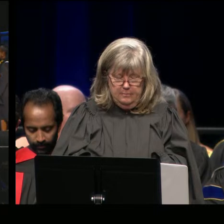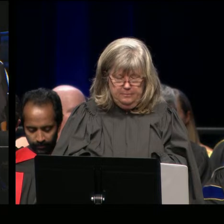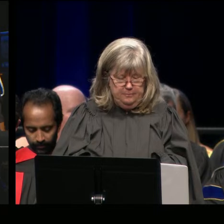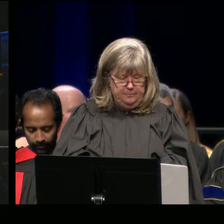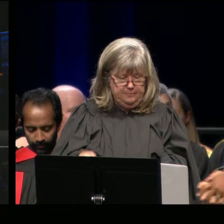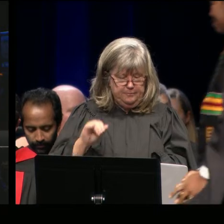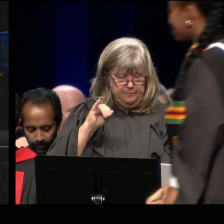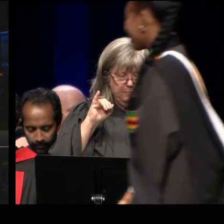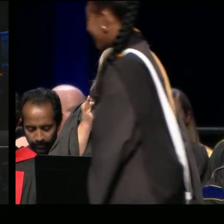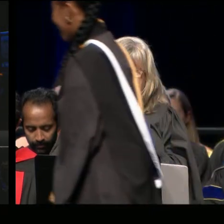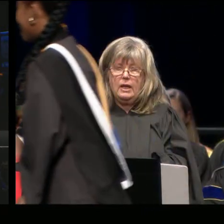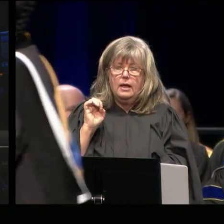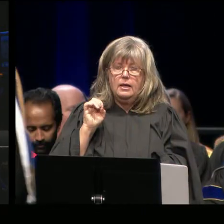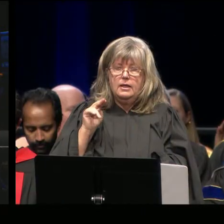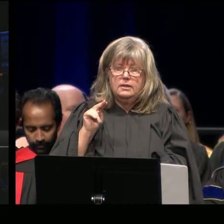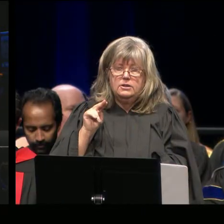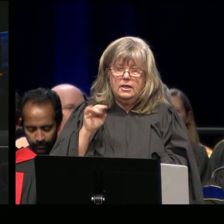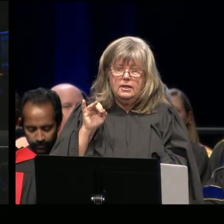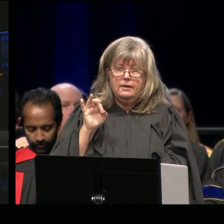Jennifer Onwumeodo.